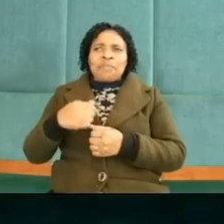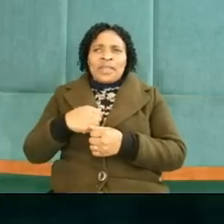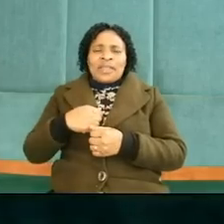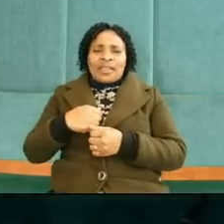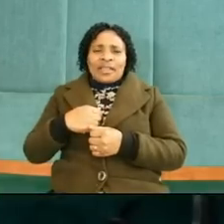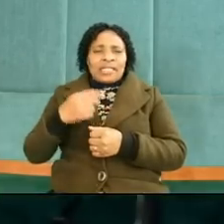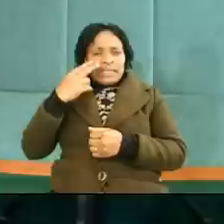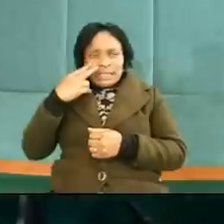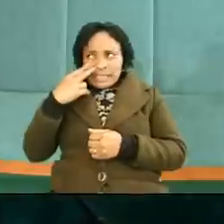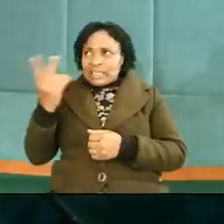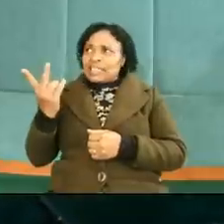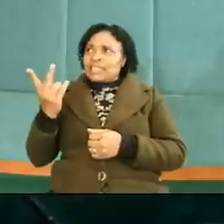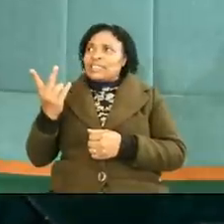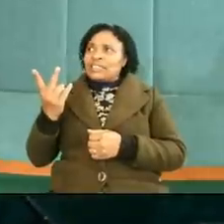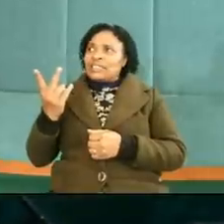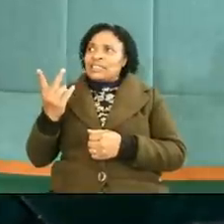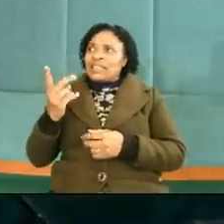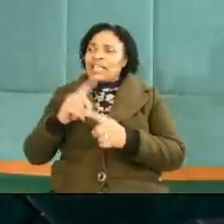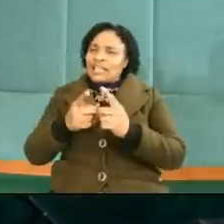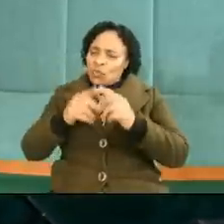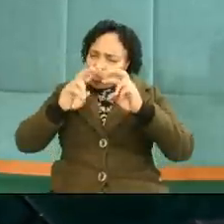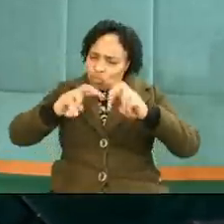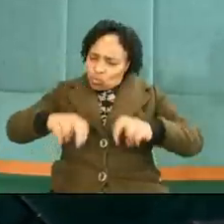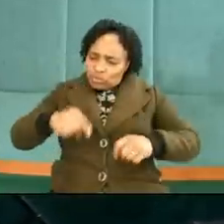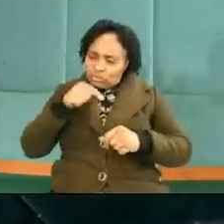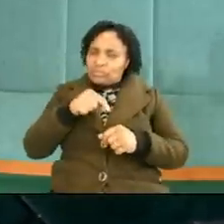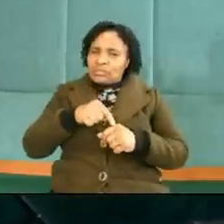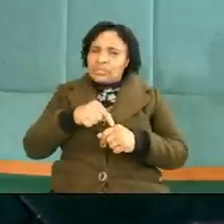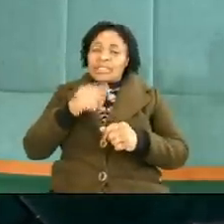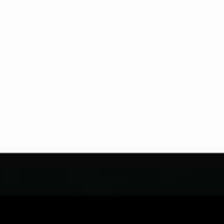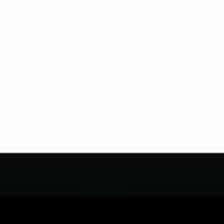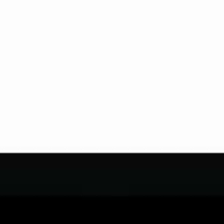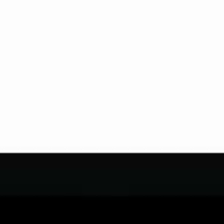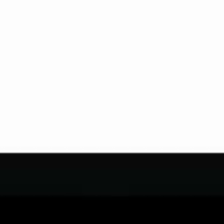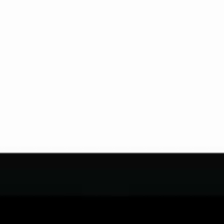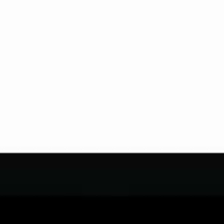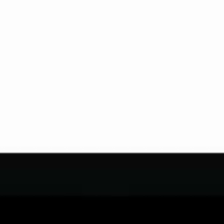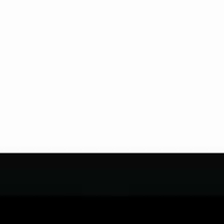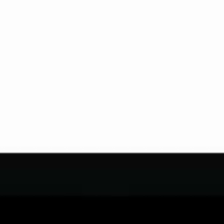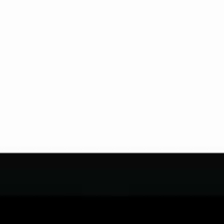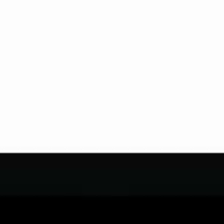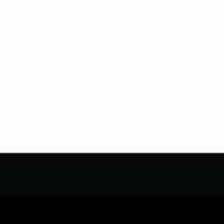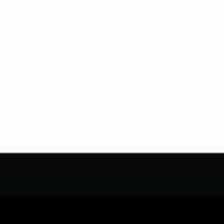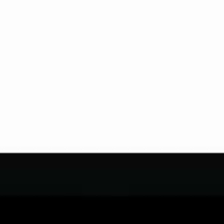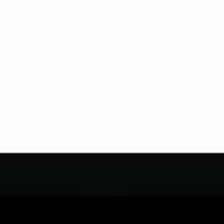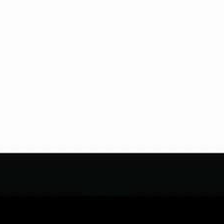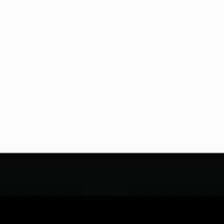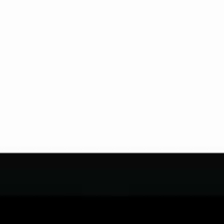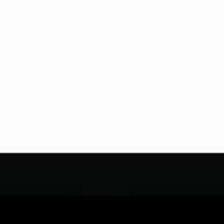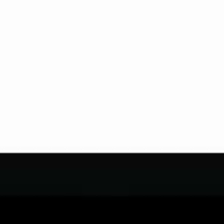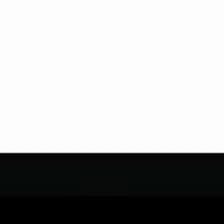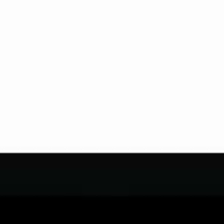I was fascinated by the sign, and I started to decode it, because the sign says, this gospel of the kingdom shall be preached in all the world. And here's what catch my